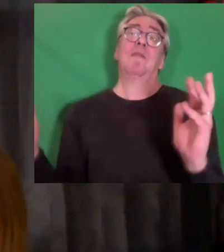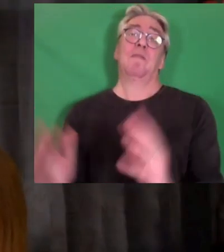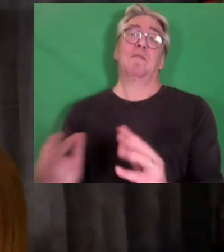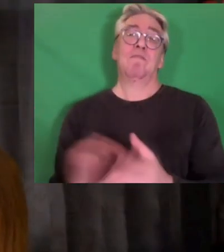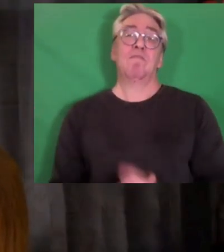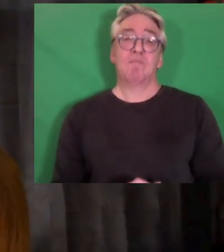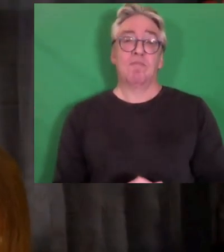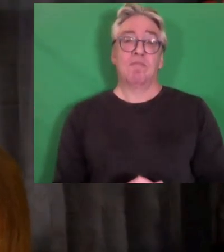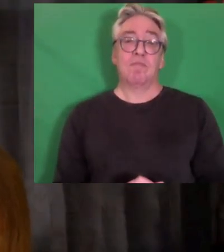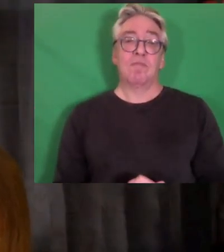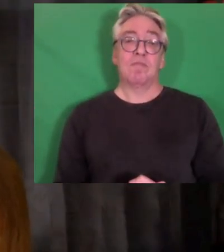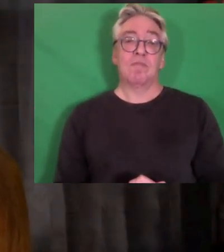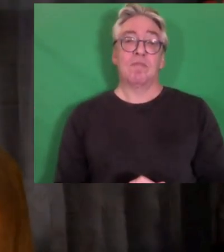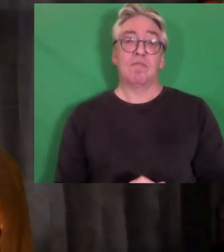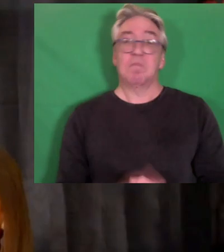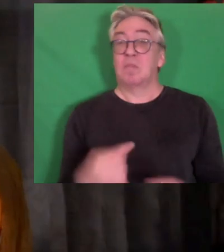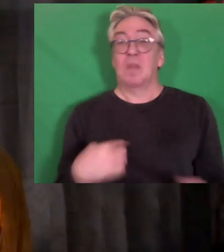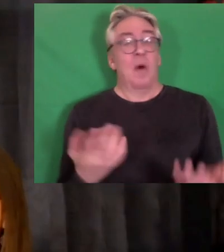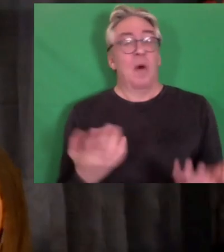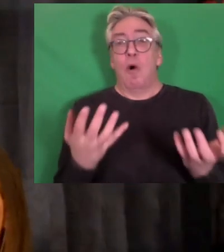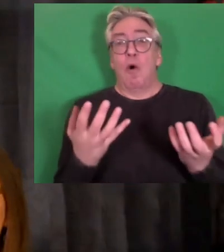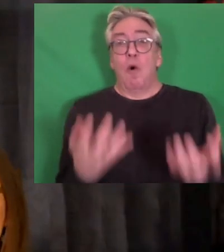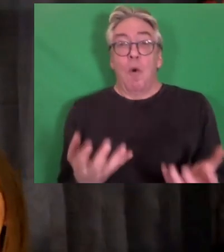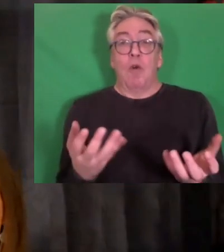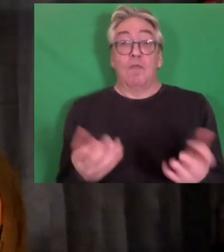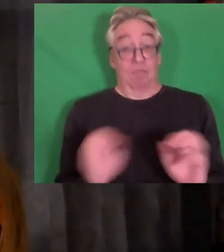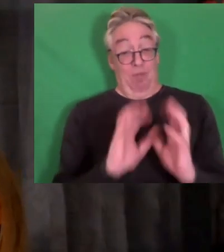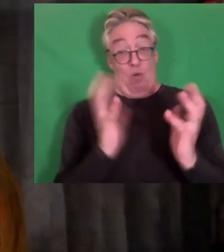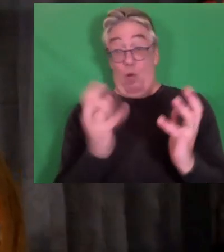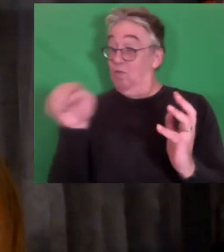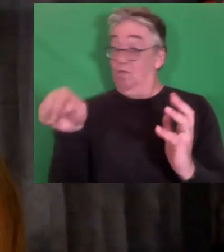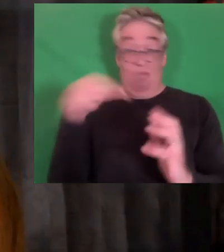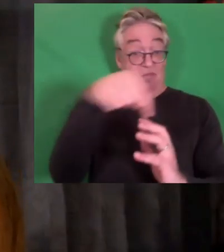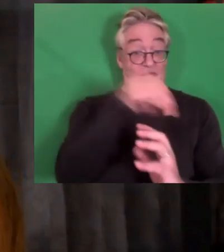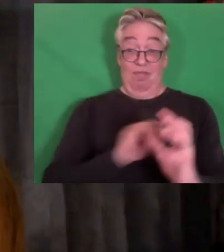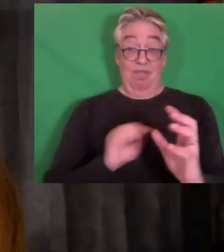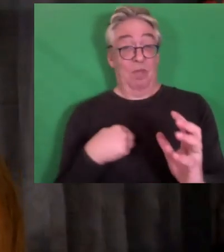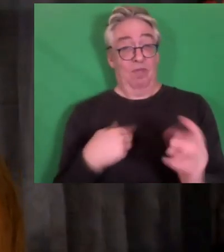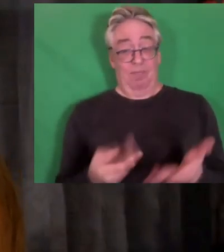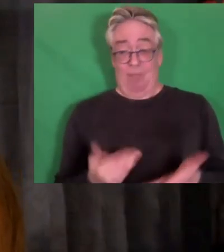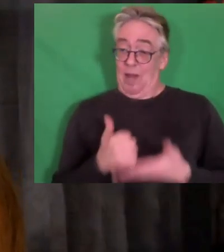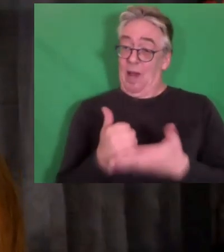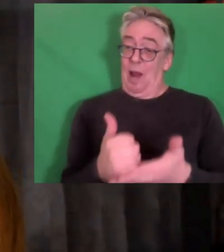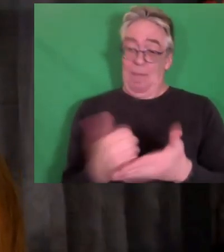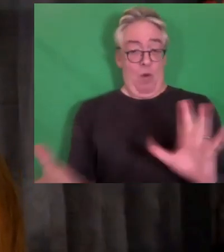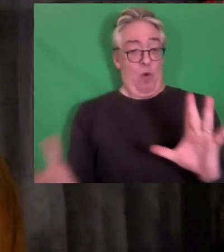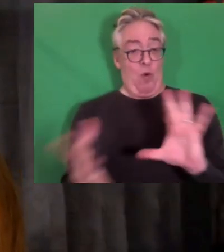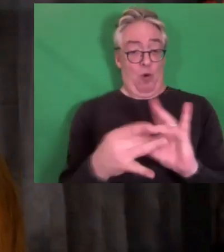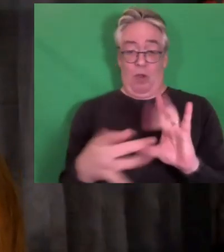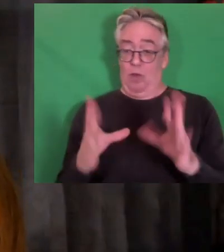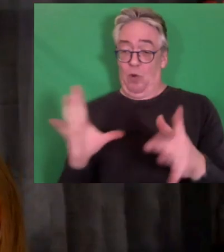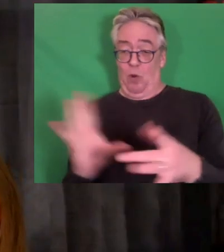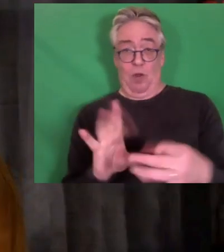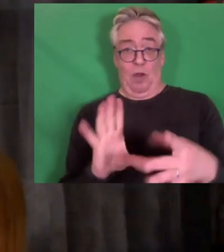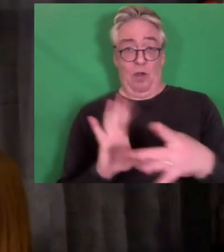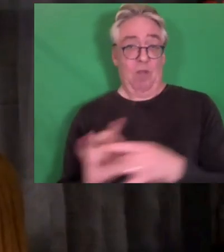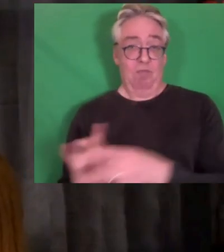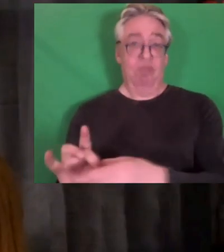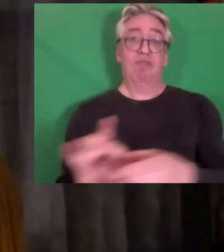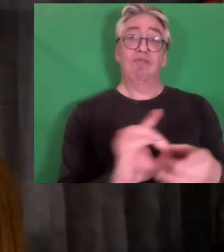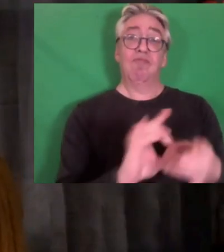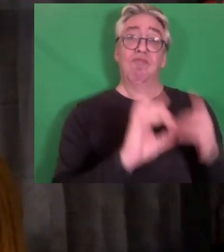to be connected to everybody else. Yeah. And besides Spawnpoint, it's just that Woop is going to be doing some